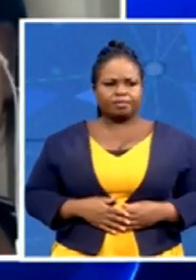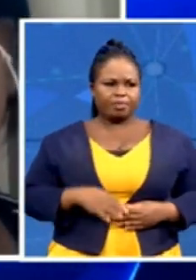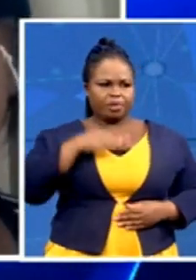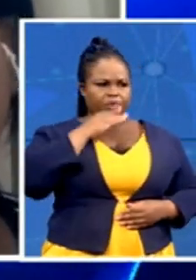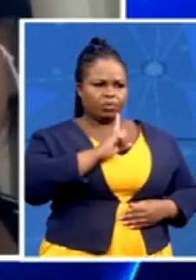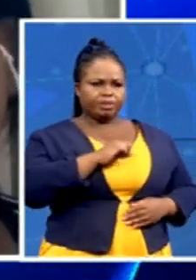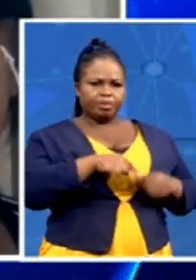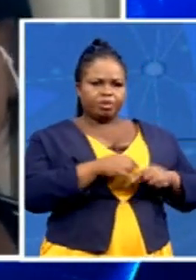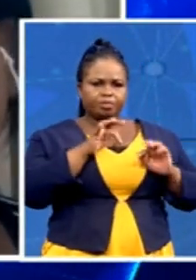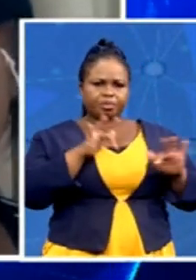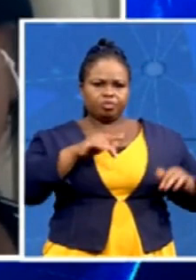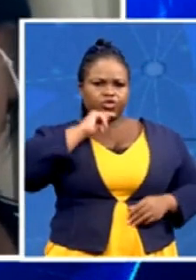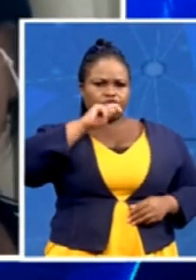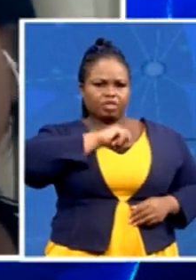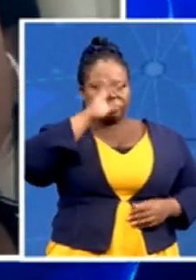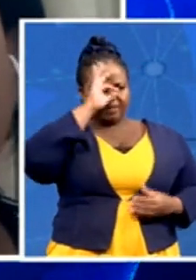in the whole police service?